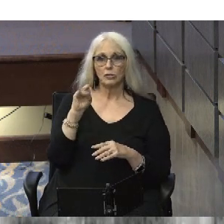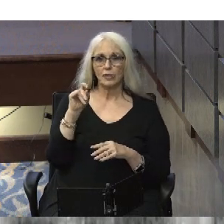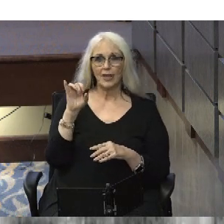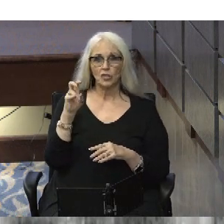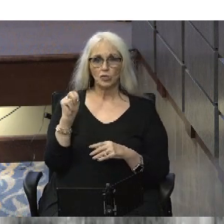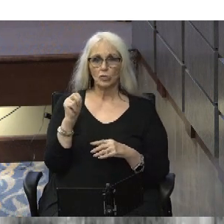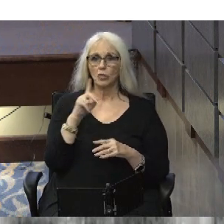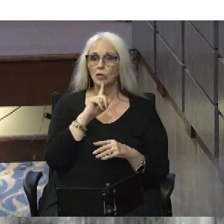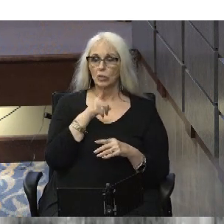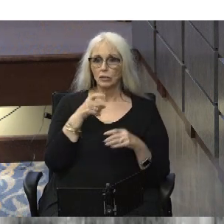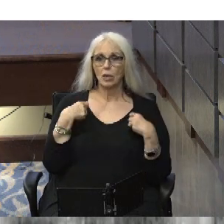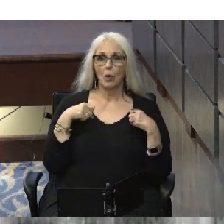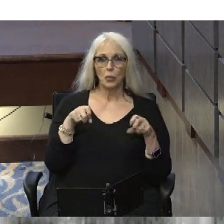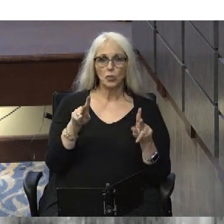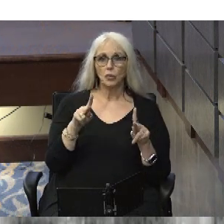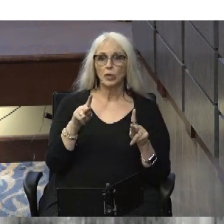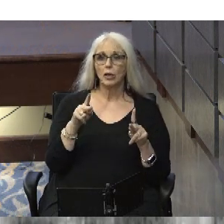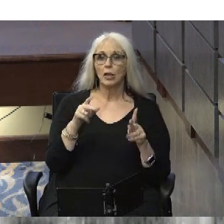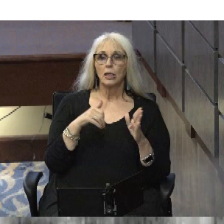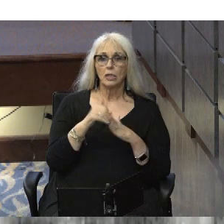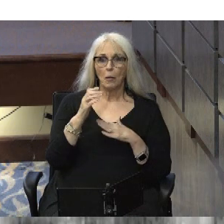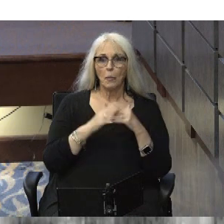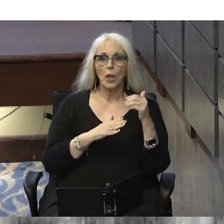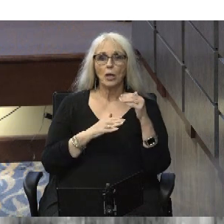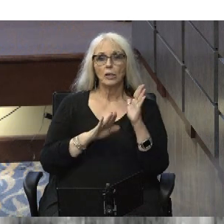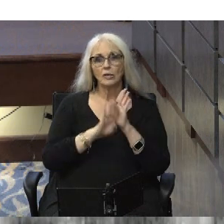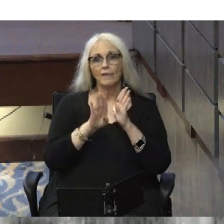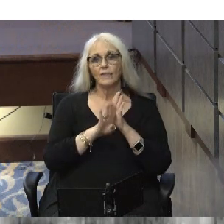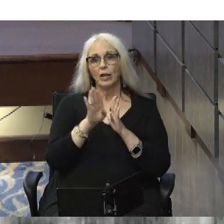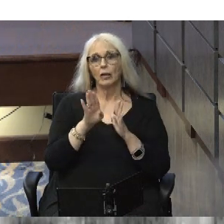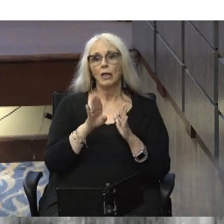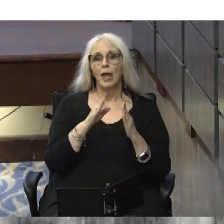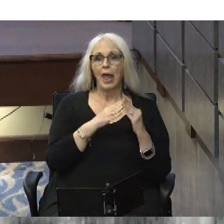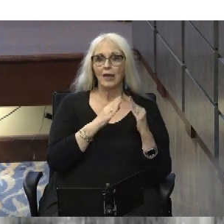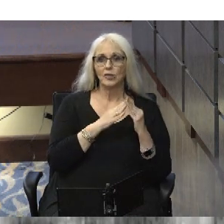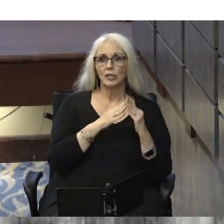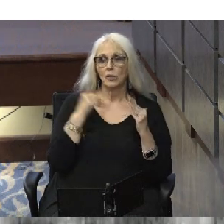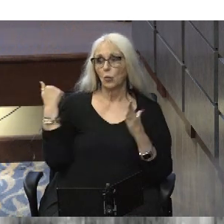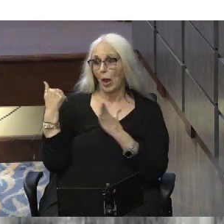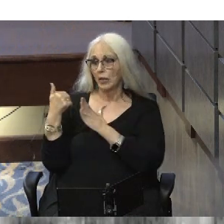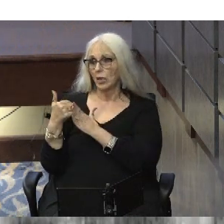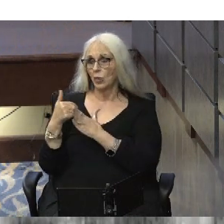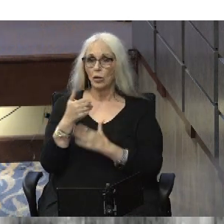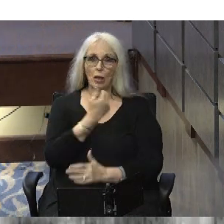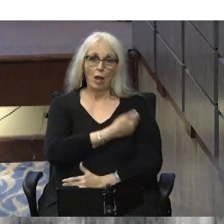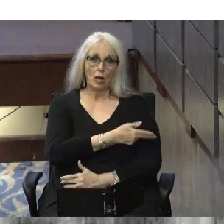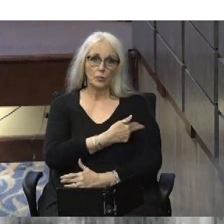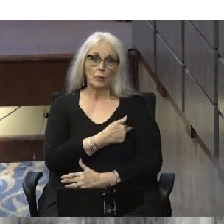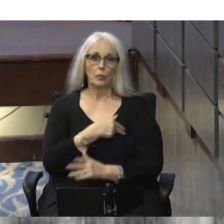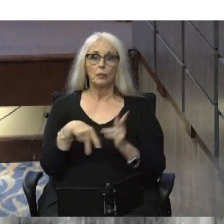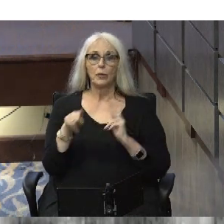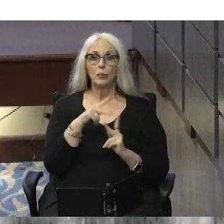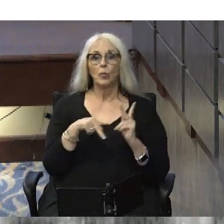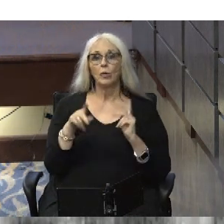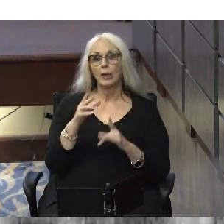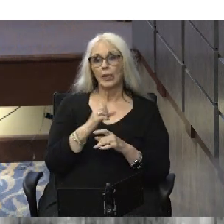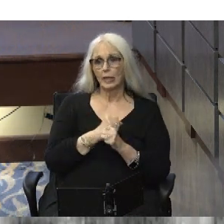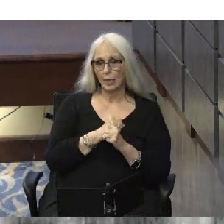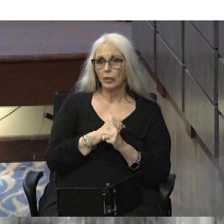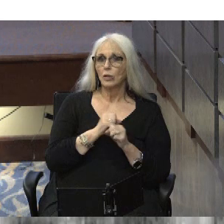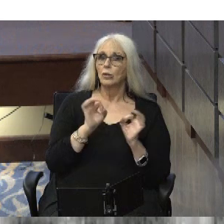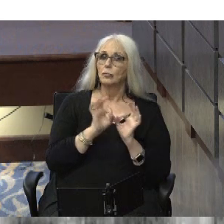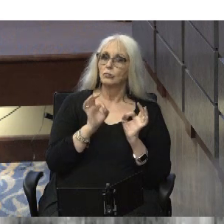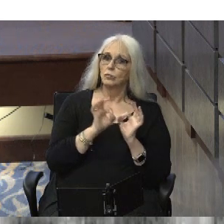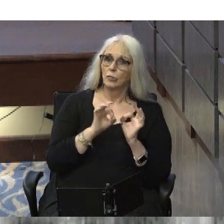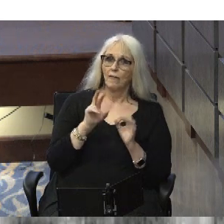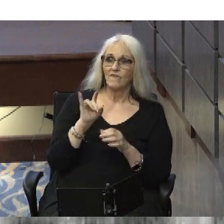an opportunity to build and develop housing units right there at the hospital where individuals can receive the necessary,